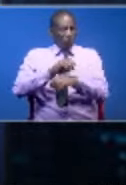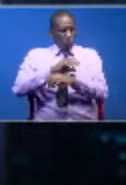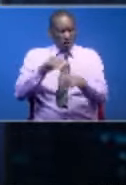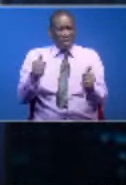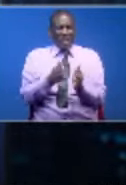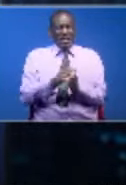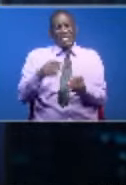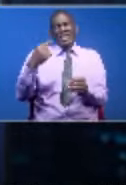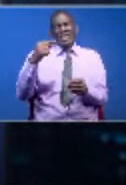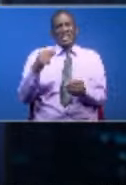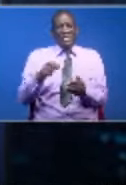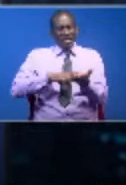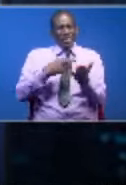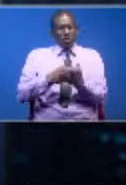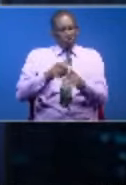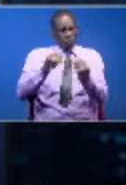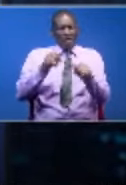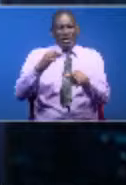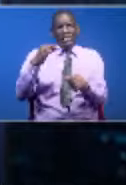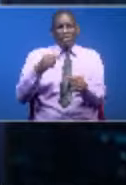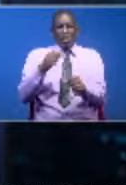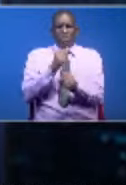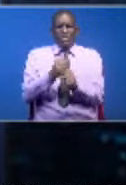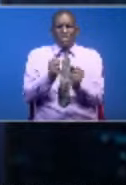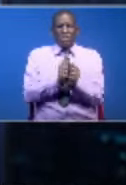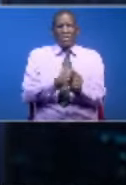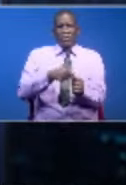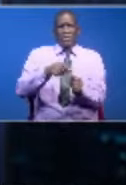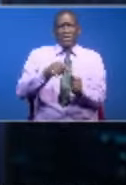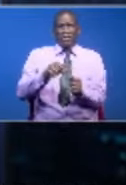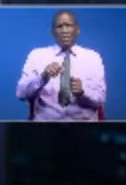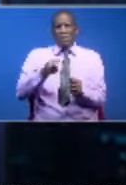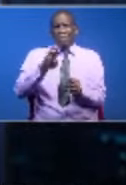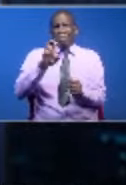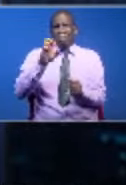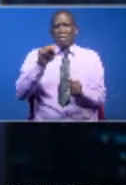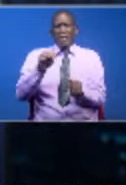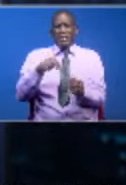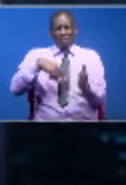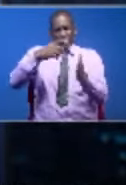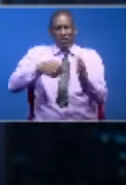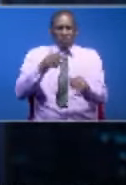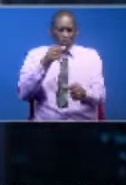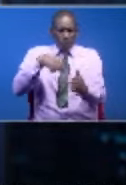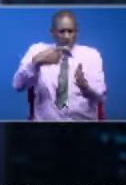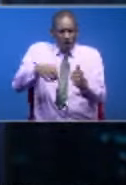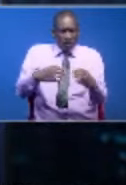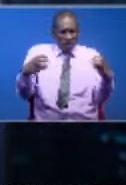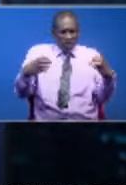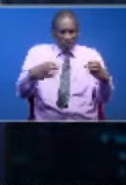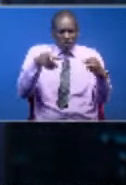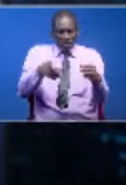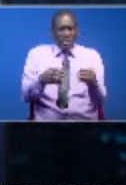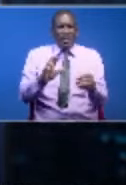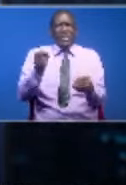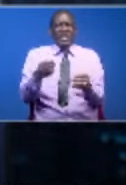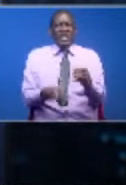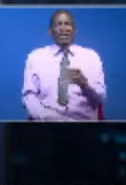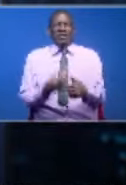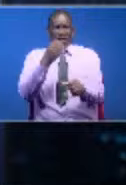green. We've worked with Burn Manufacturing, which is a manufacturing plant here in Kenya, creating jobs